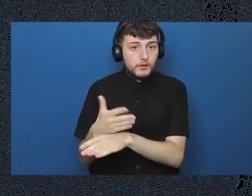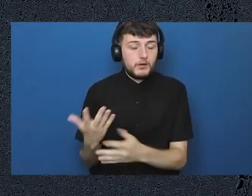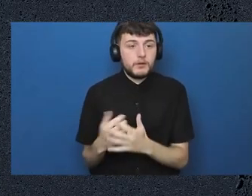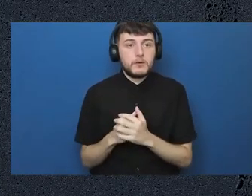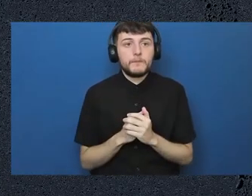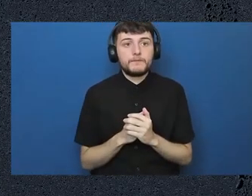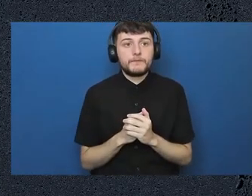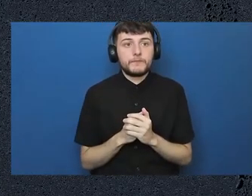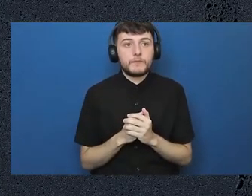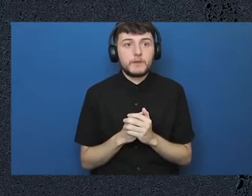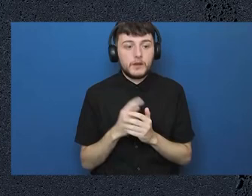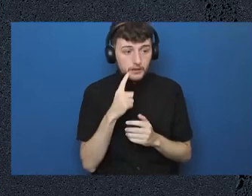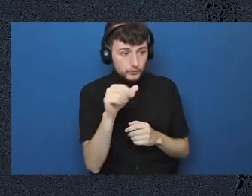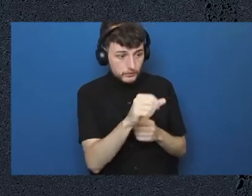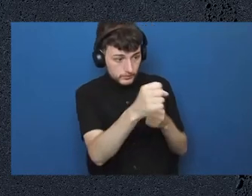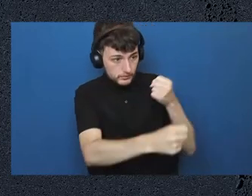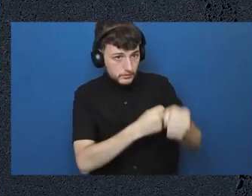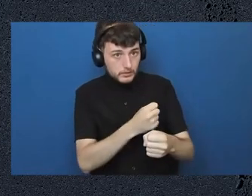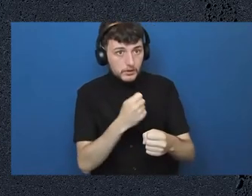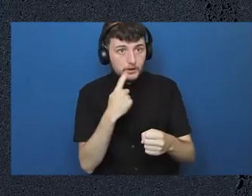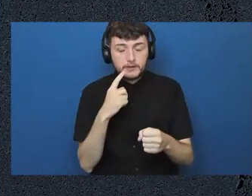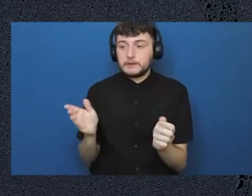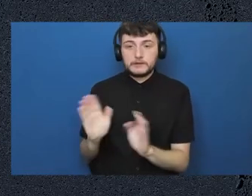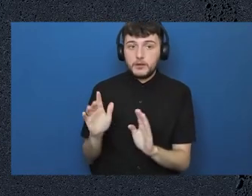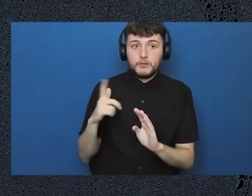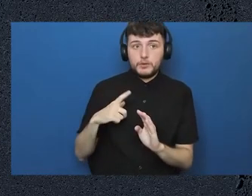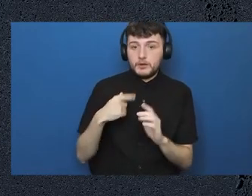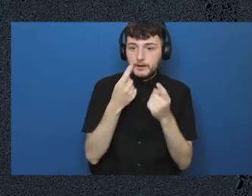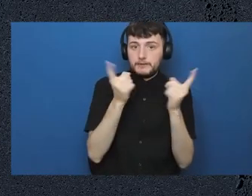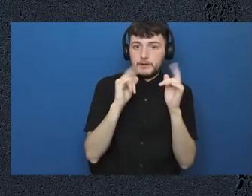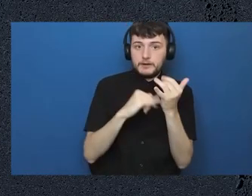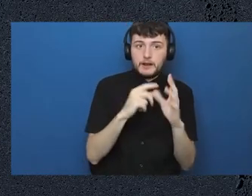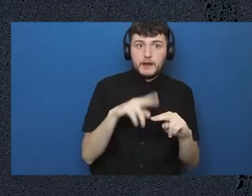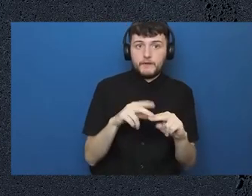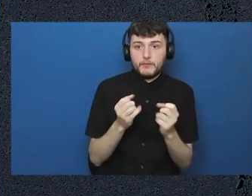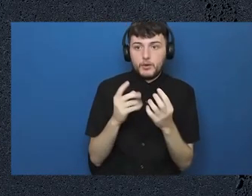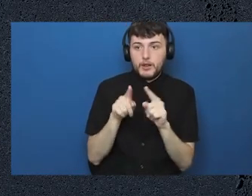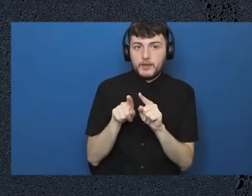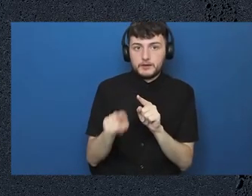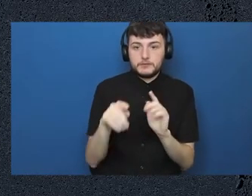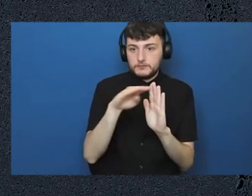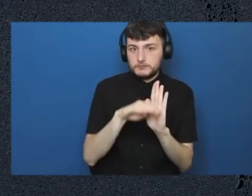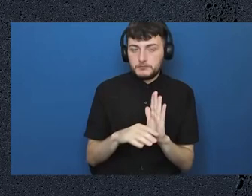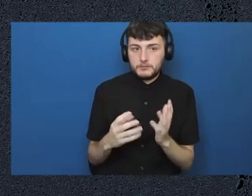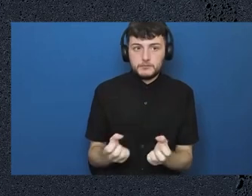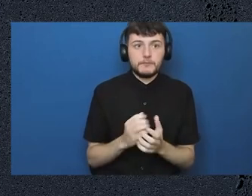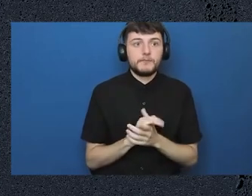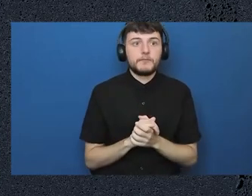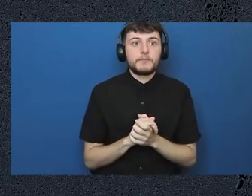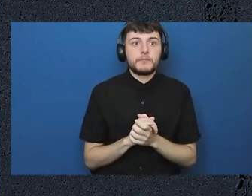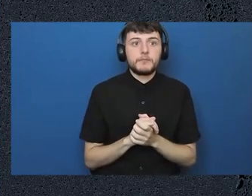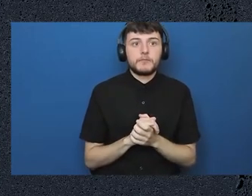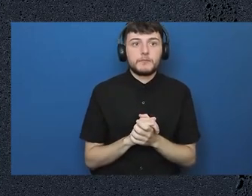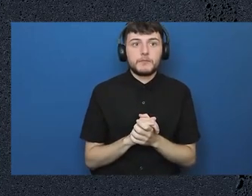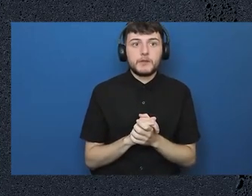replacement? I'm like, no, there's no replacement for academic staff. So like I said, academia is a very different place to, you know, most other places. So you go and you